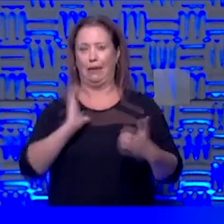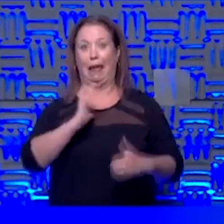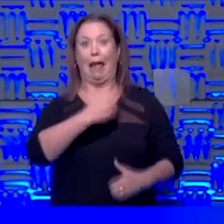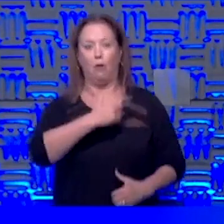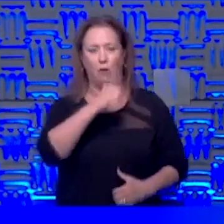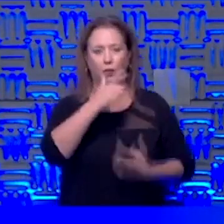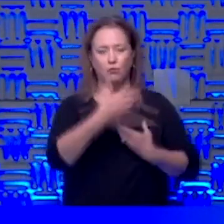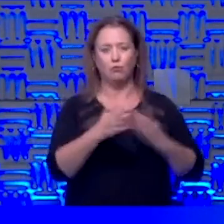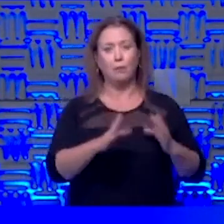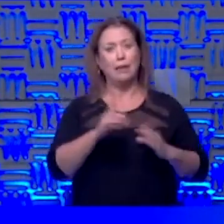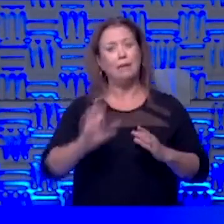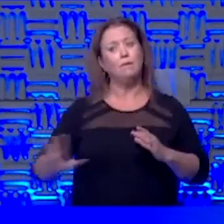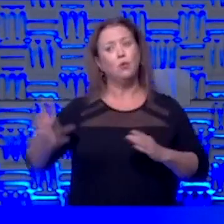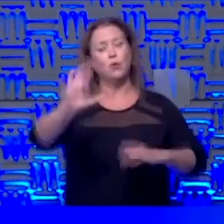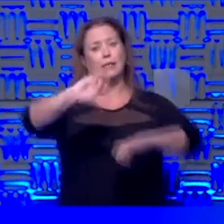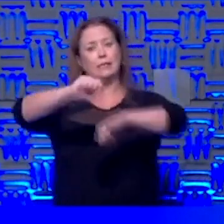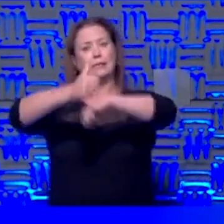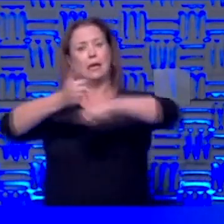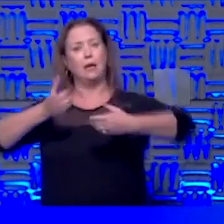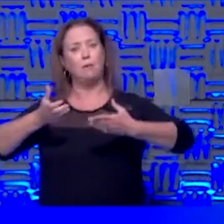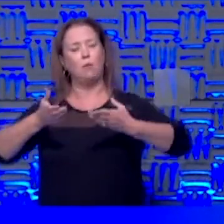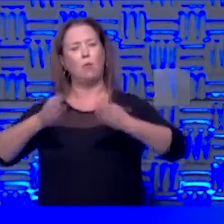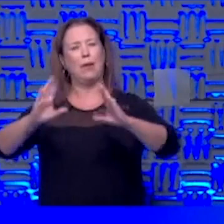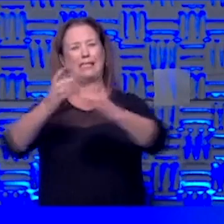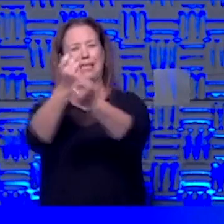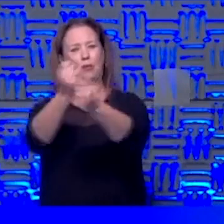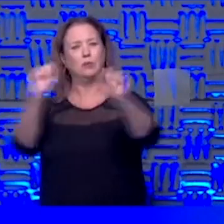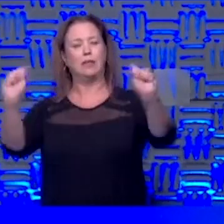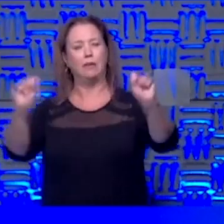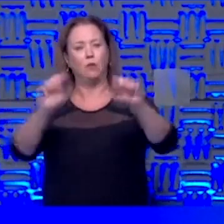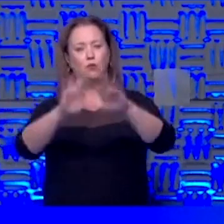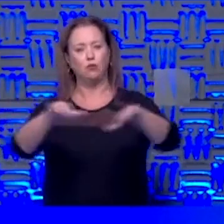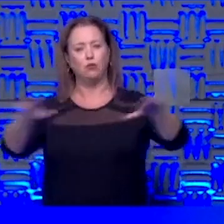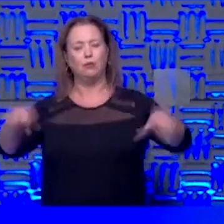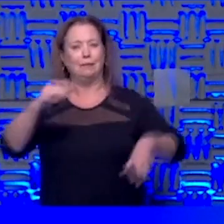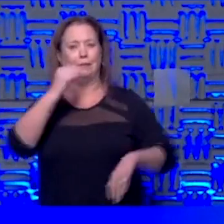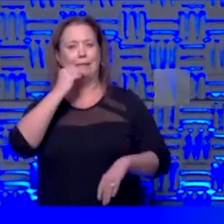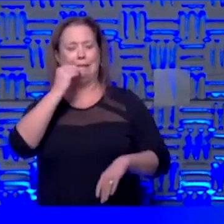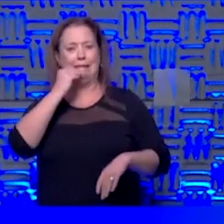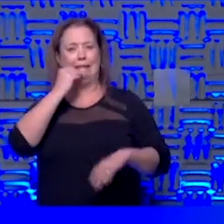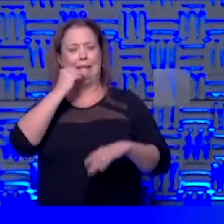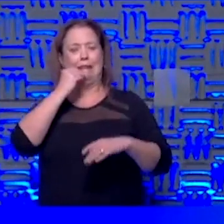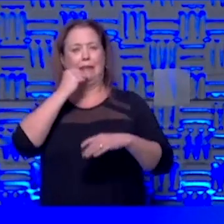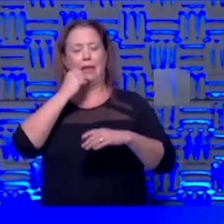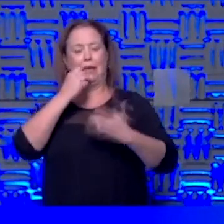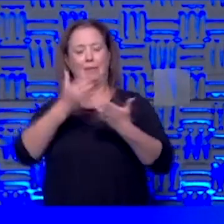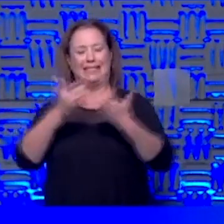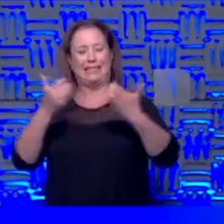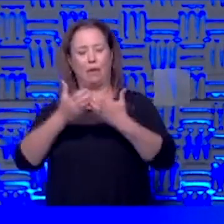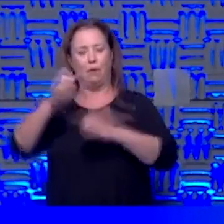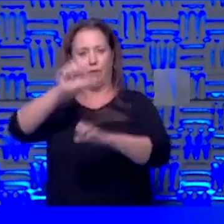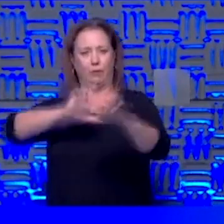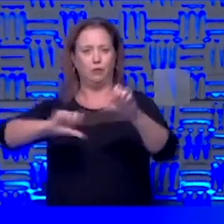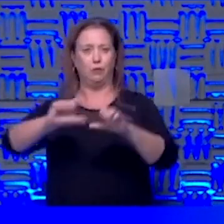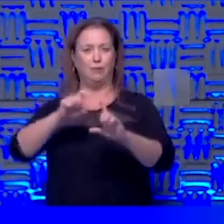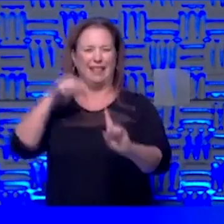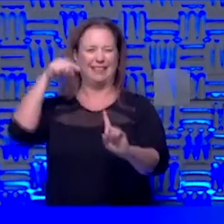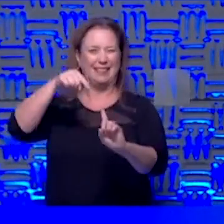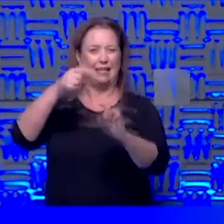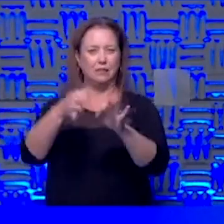can create ways to make it safe for the children to be eating in that area and be spread apart, that's going to be the important